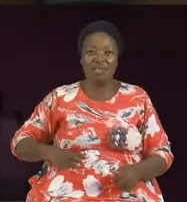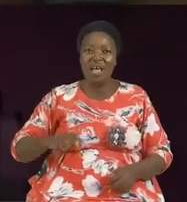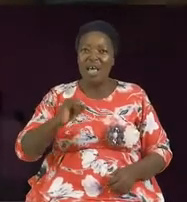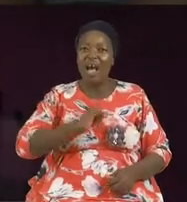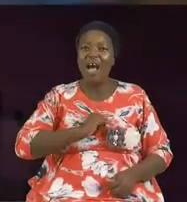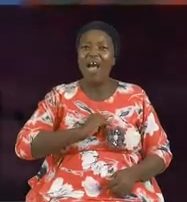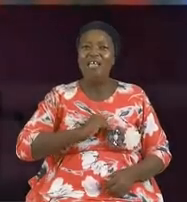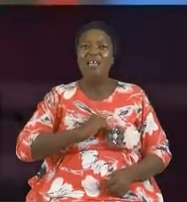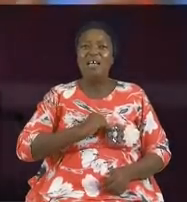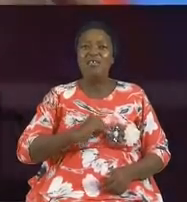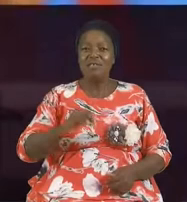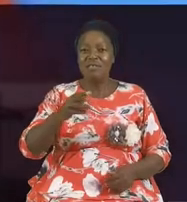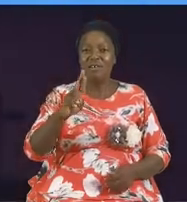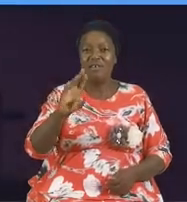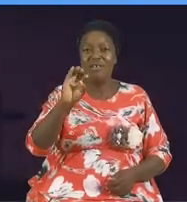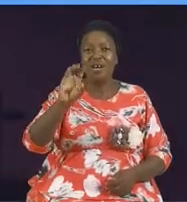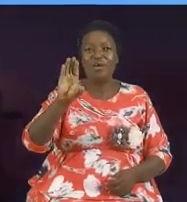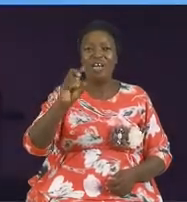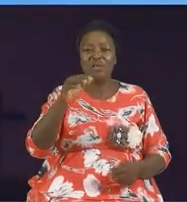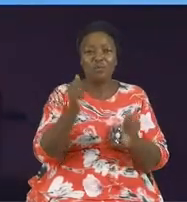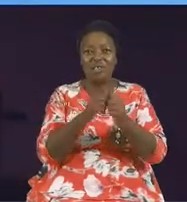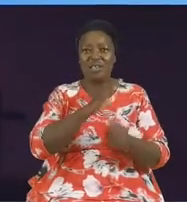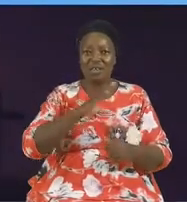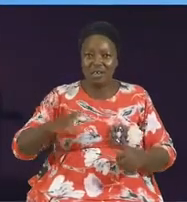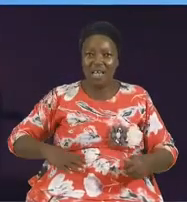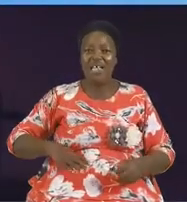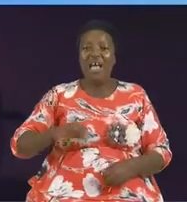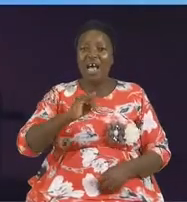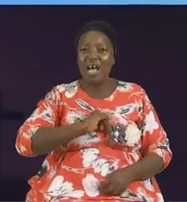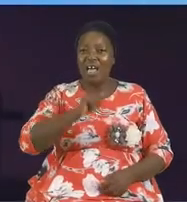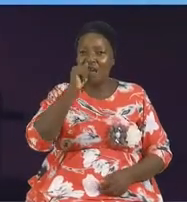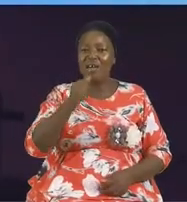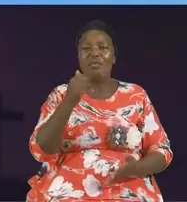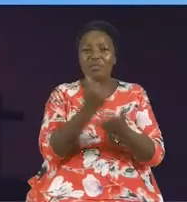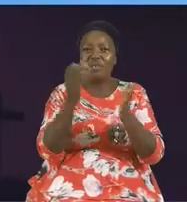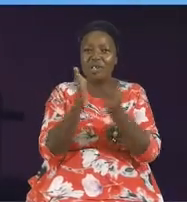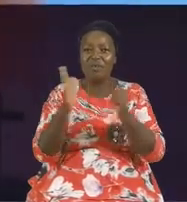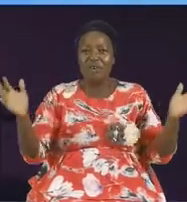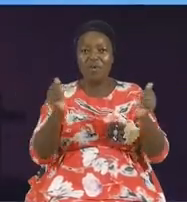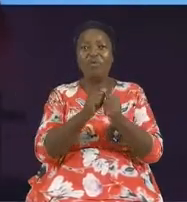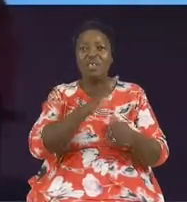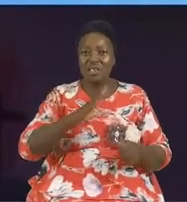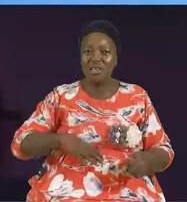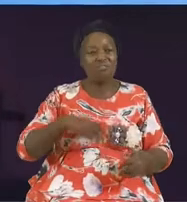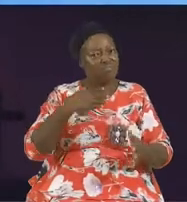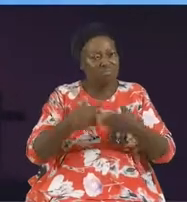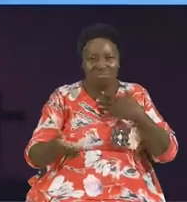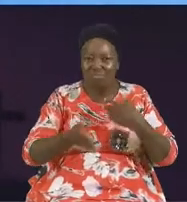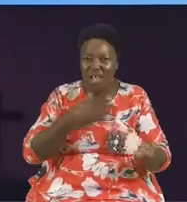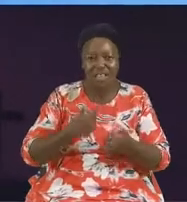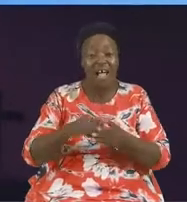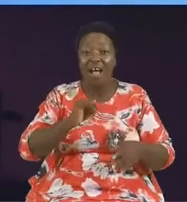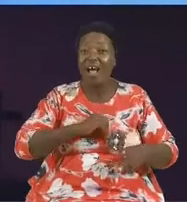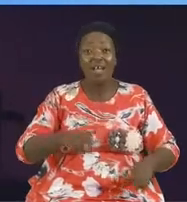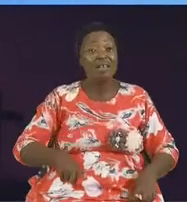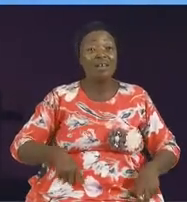am crucified with Christ. I identify with Christ. I am crucified